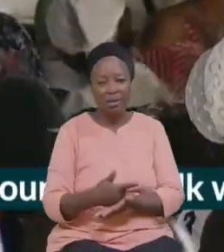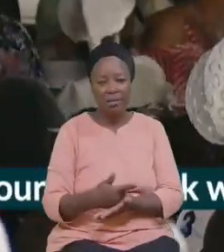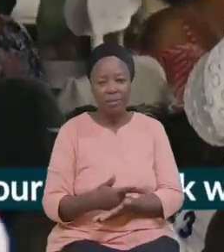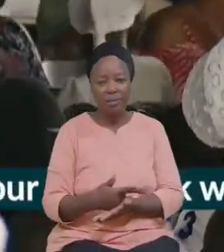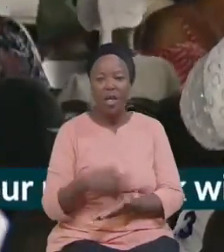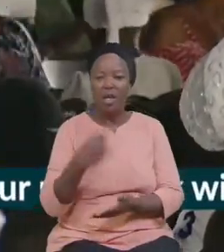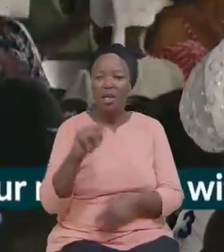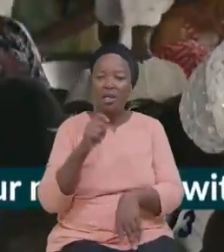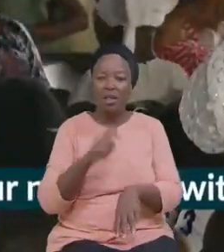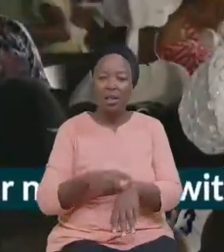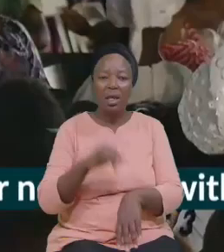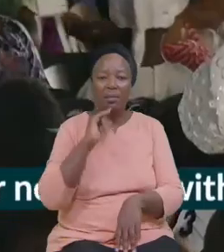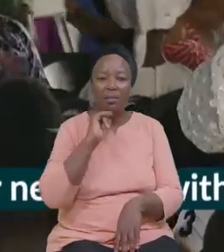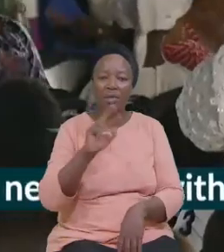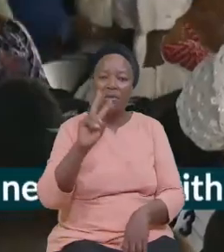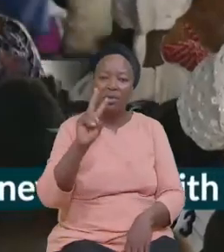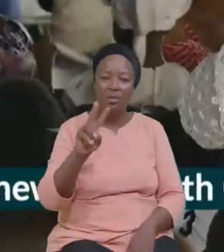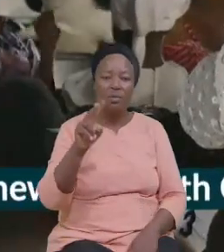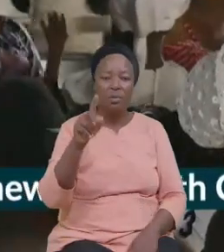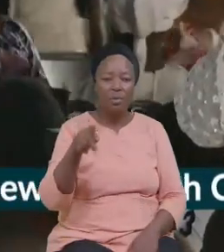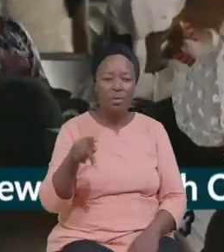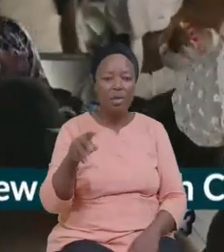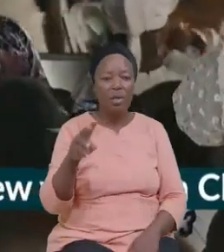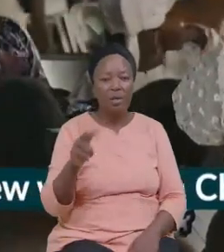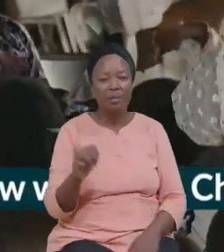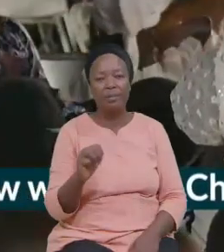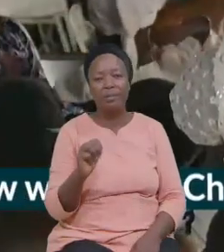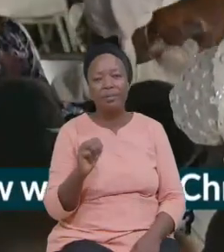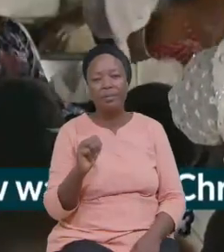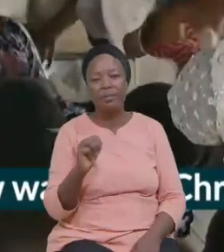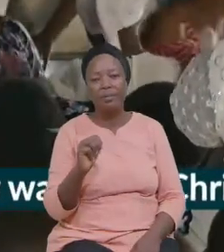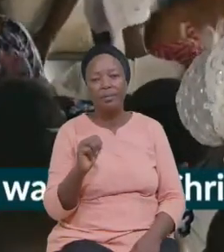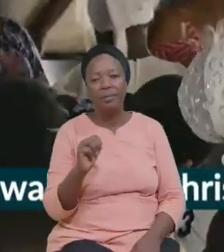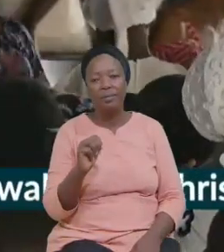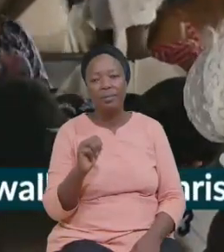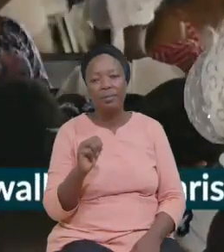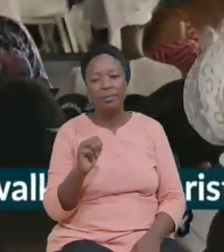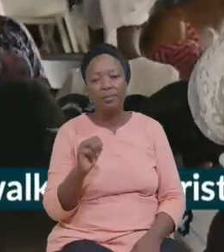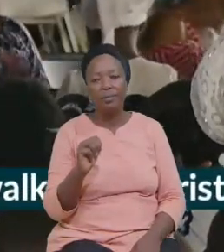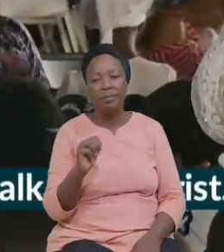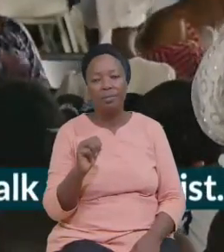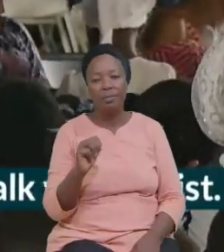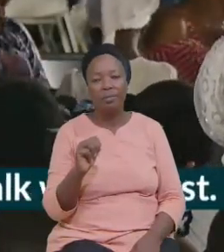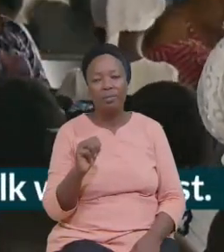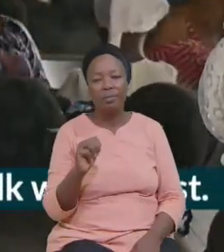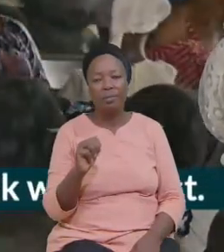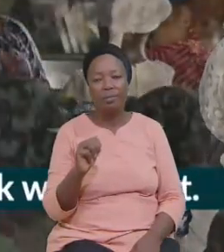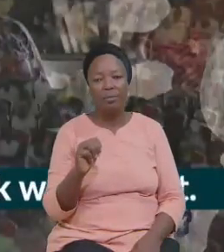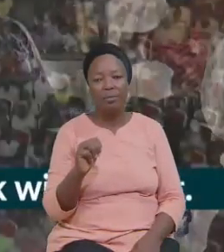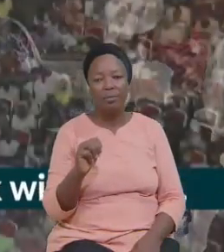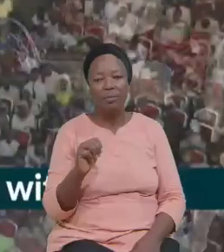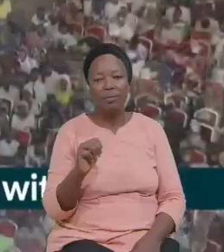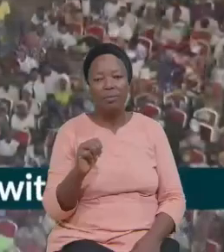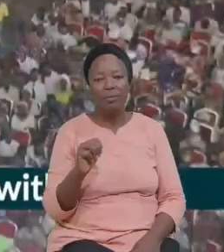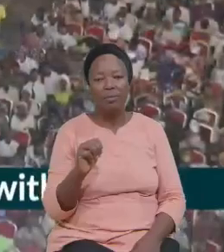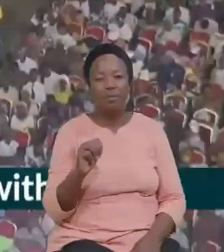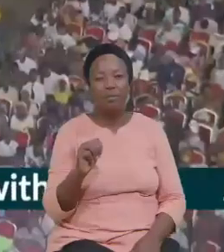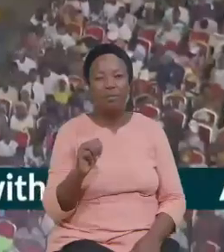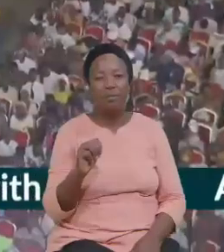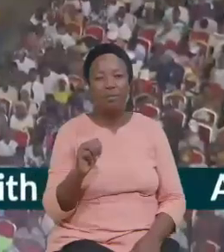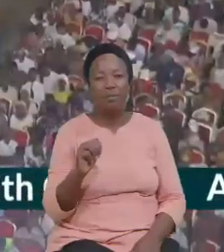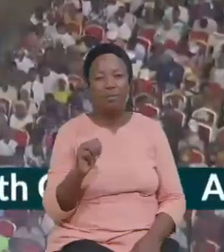2 p.m. Yansen Kabwenso, Sir Deeper Life Asafo, Mainina